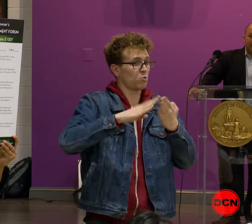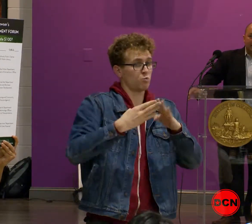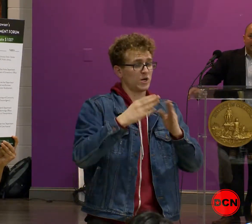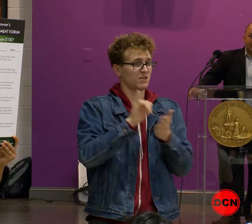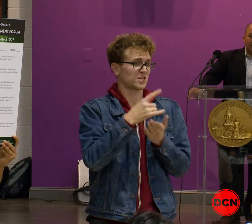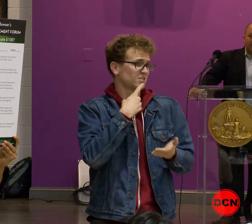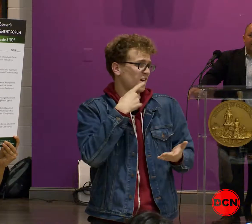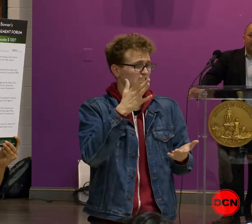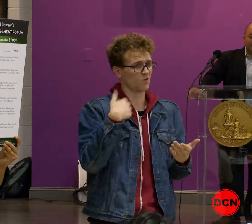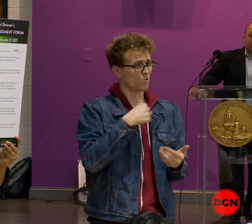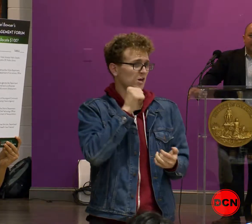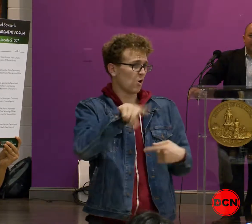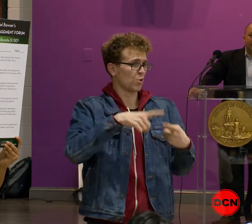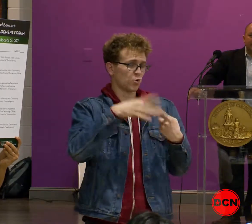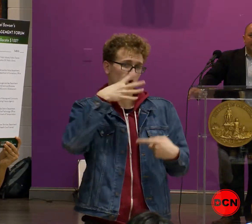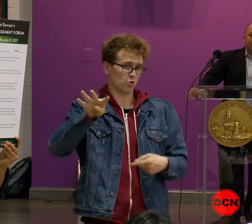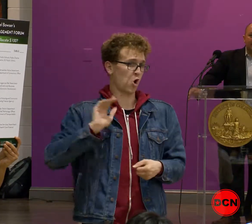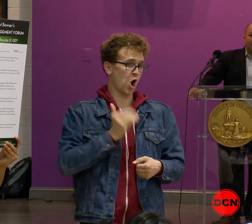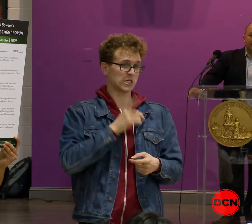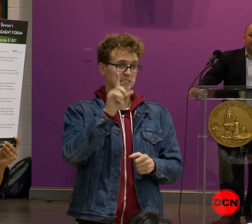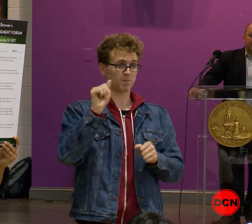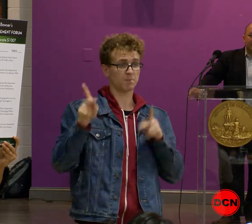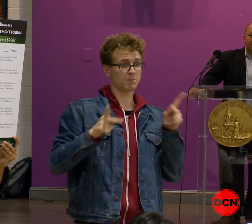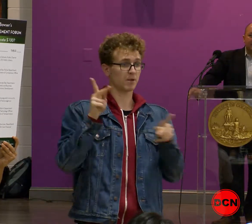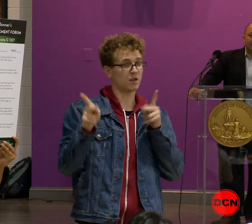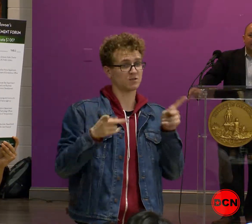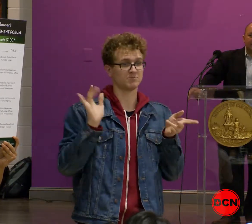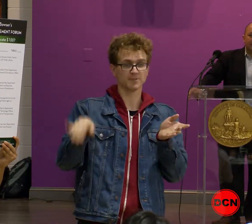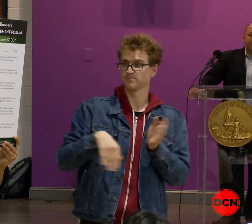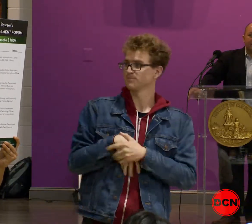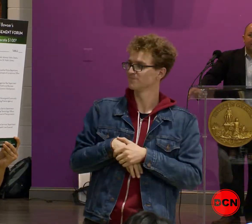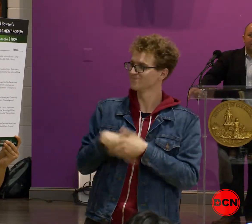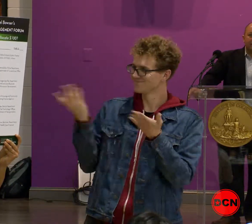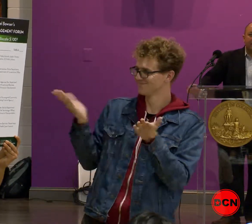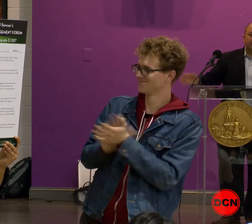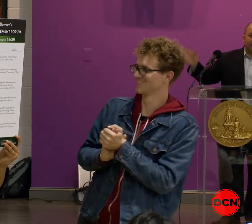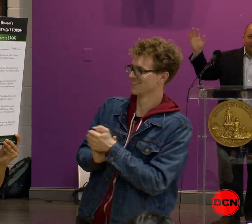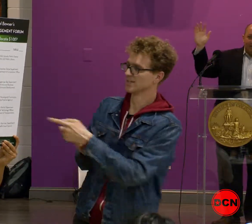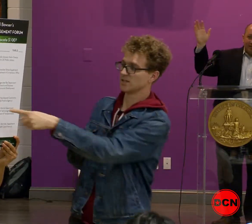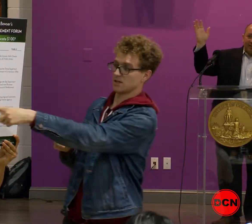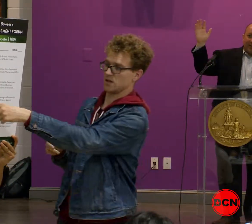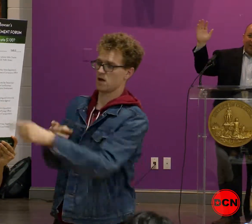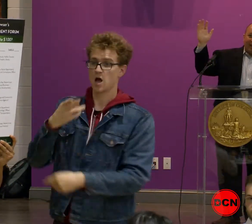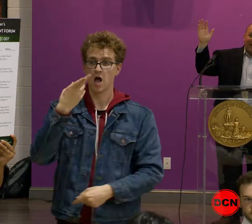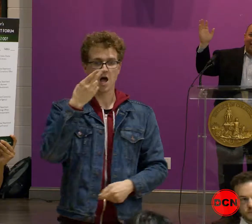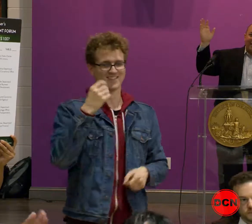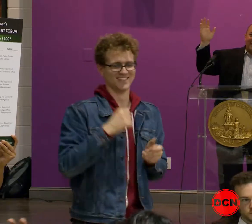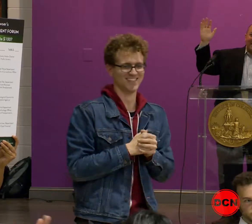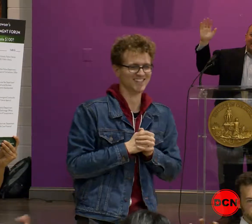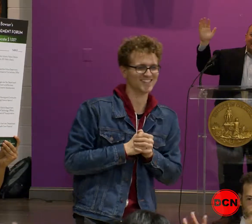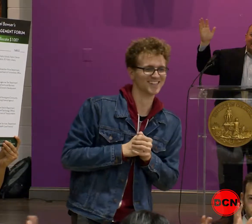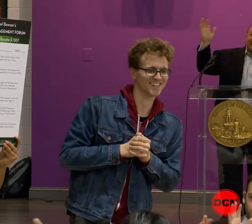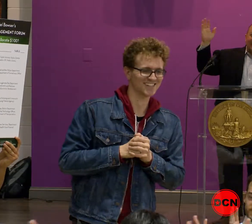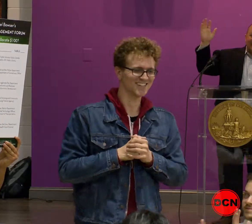need to step up and be a community that says that we're not going to ignore our disabled people.